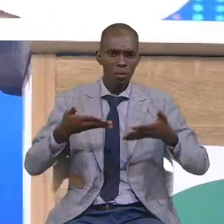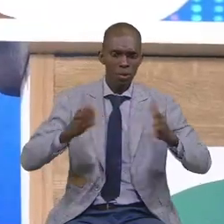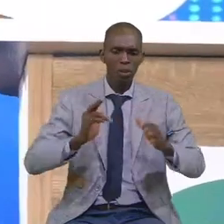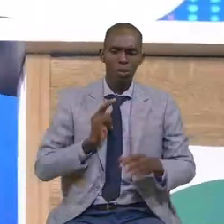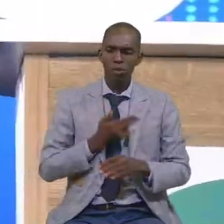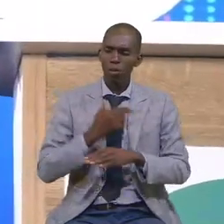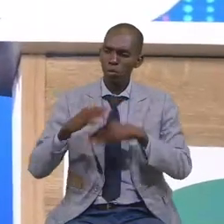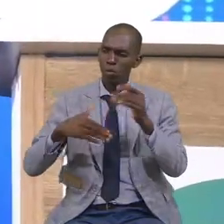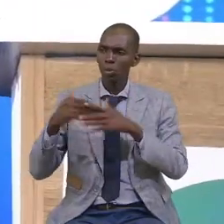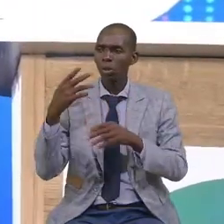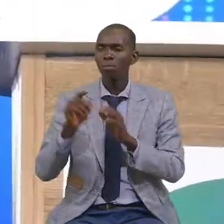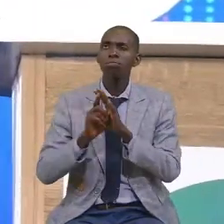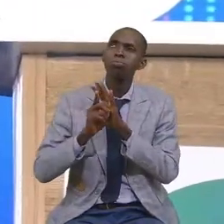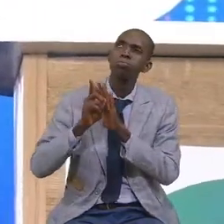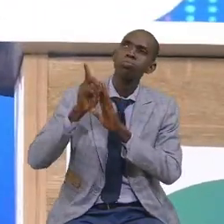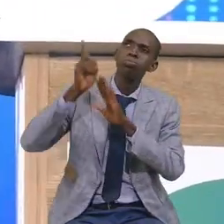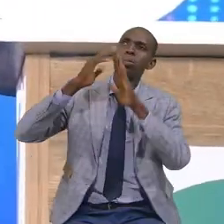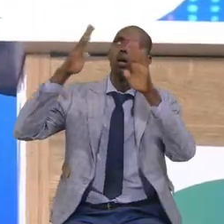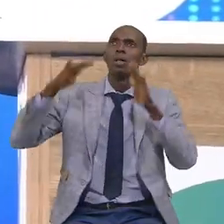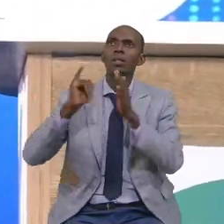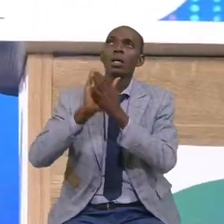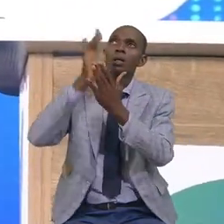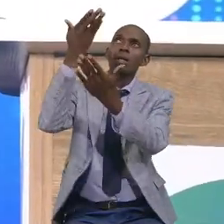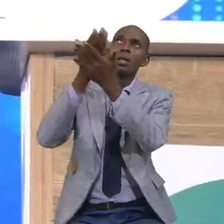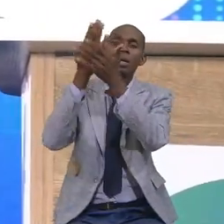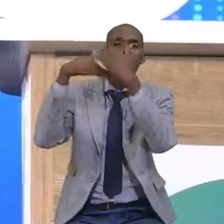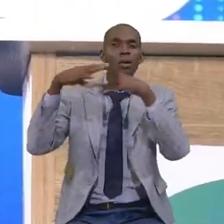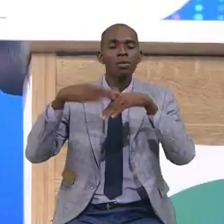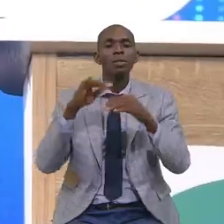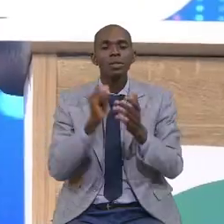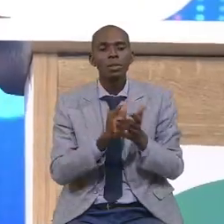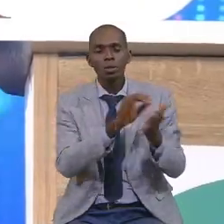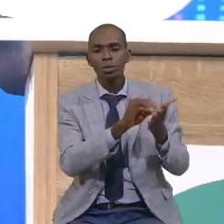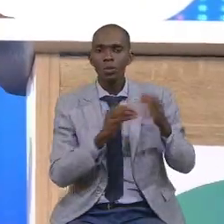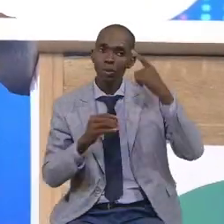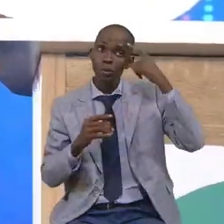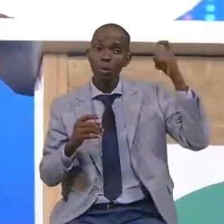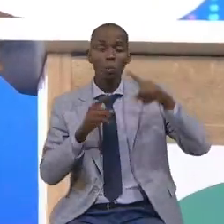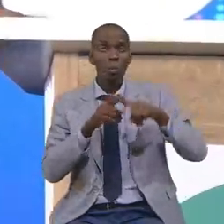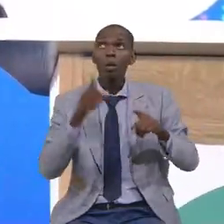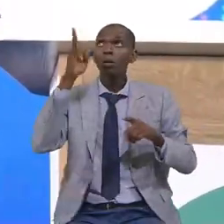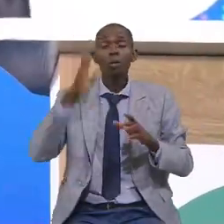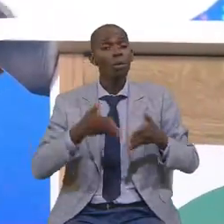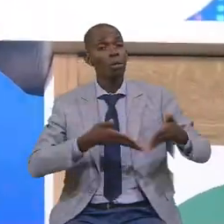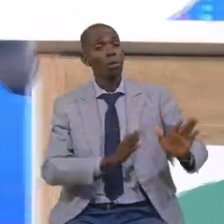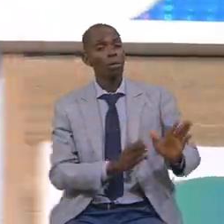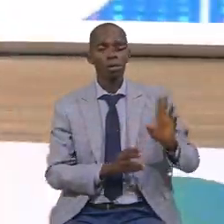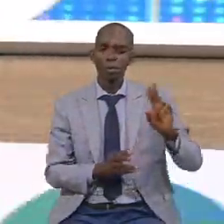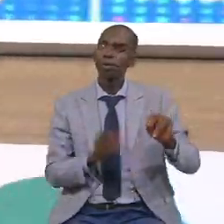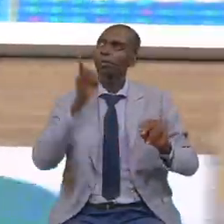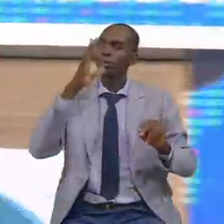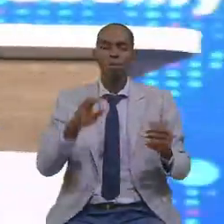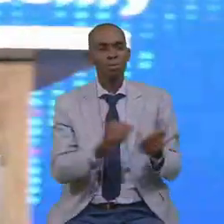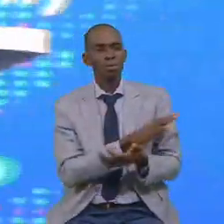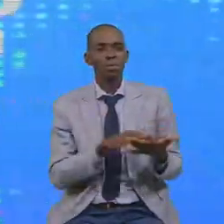tower that reaches to heaven. That's a kind of dream. But God did not say that. Therefore, he scattered them. You must know